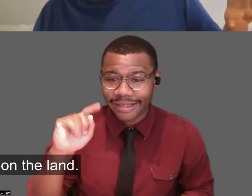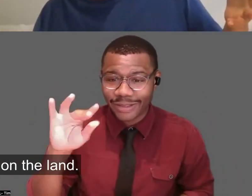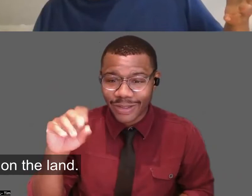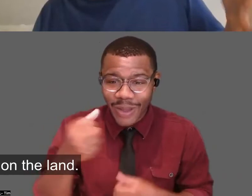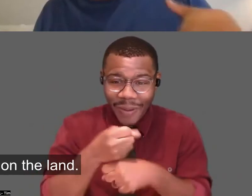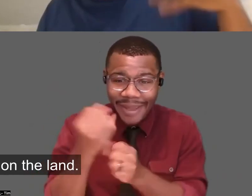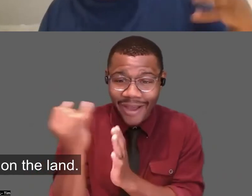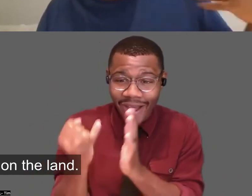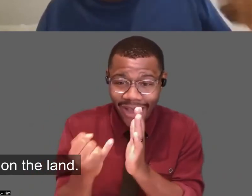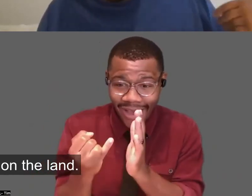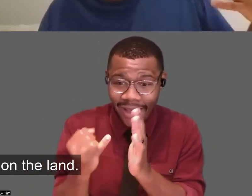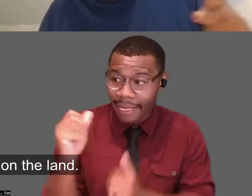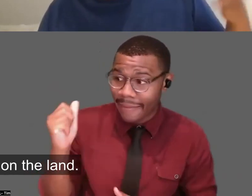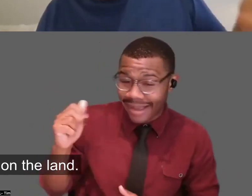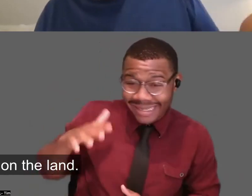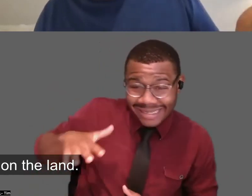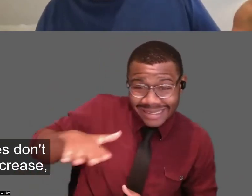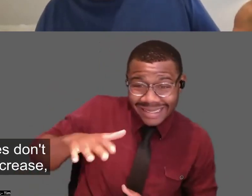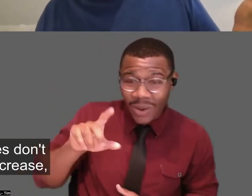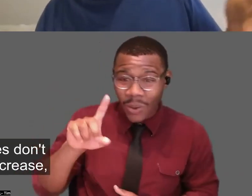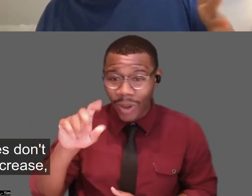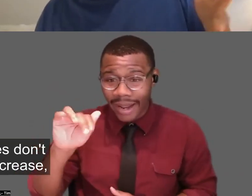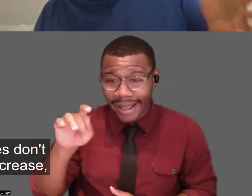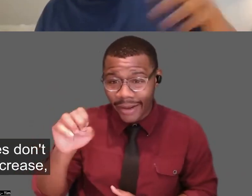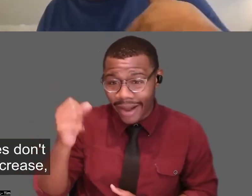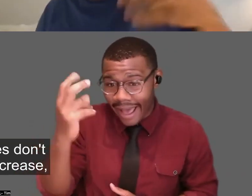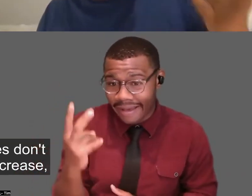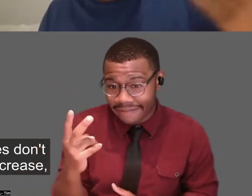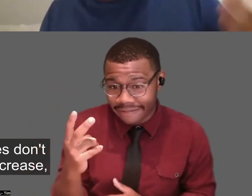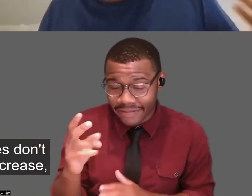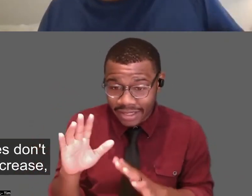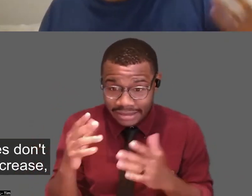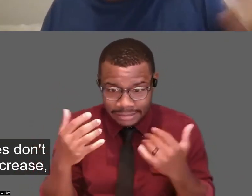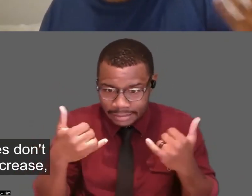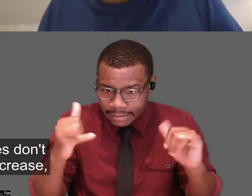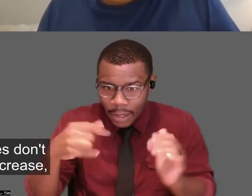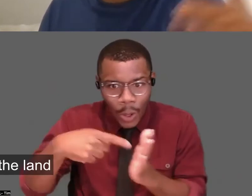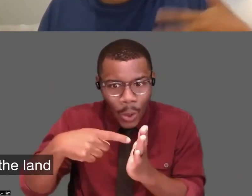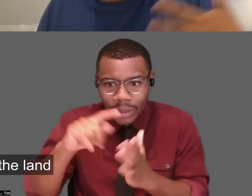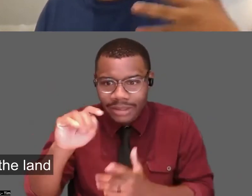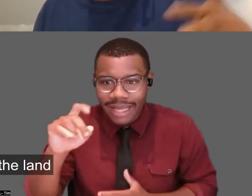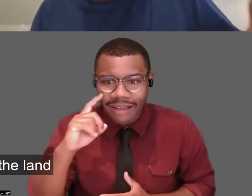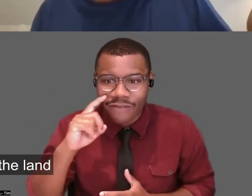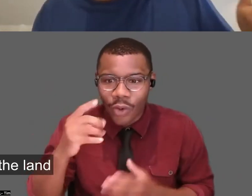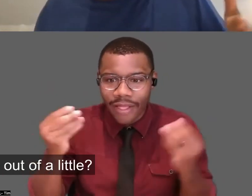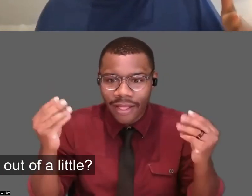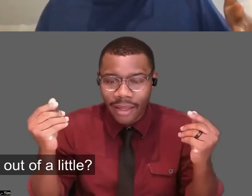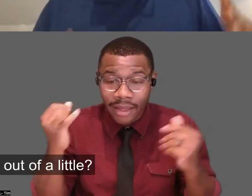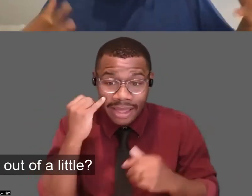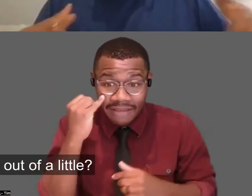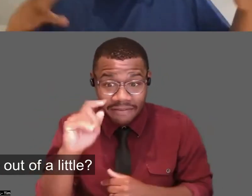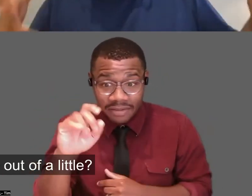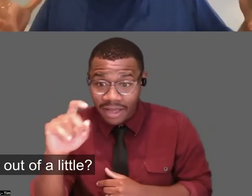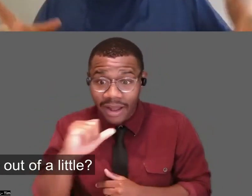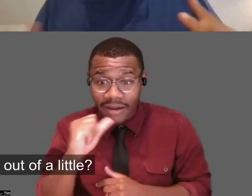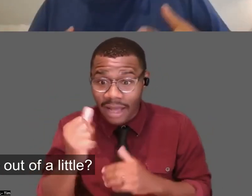it. I still got to pay tax on the land. So if the taxes don't necessarily increase, can I build on the land and kind